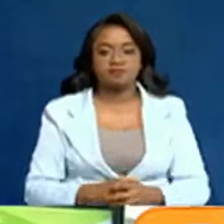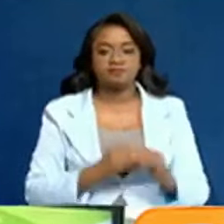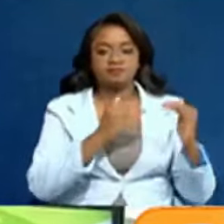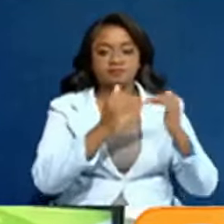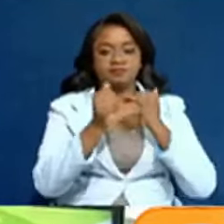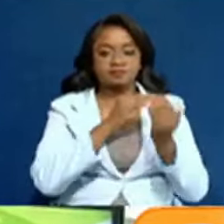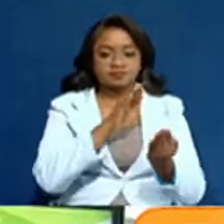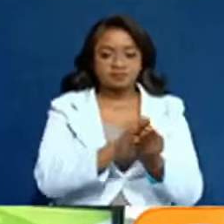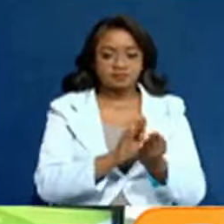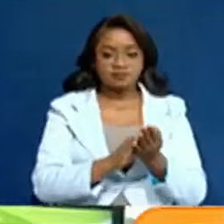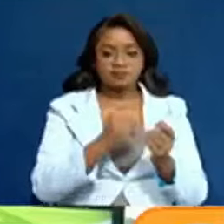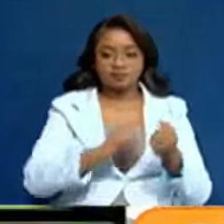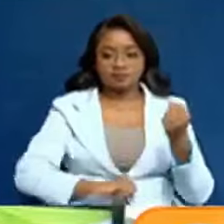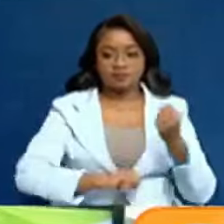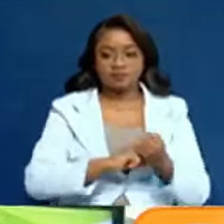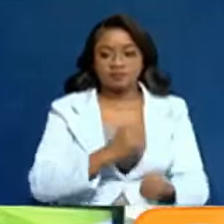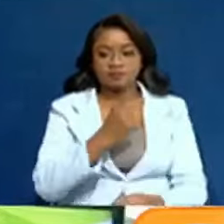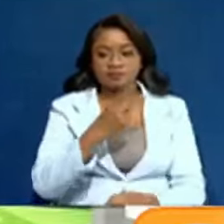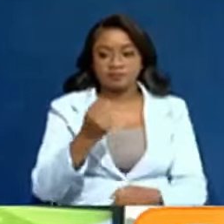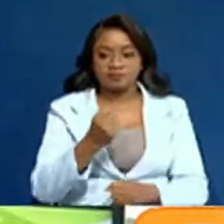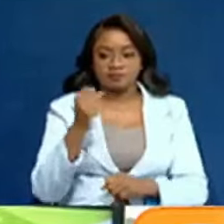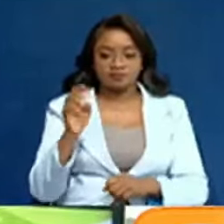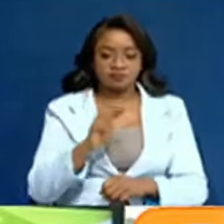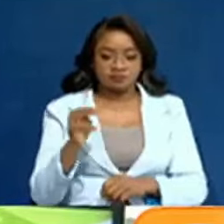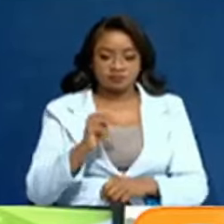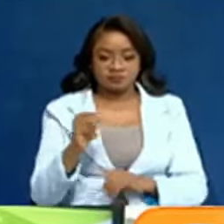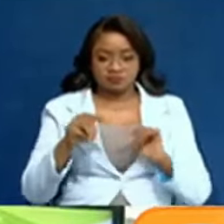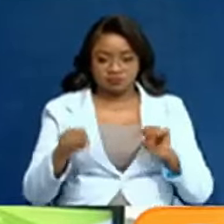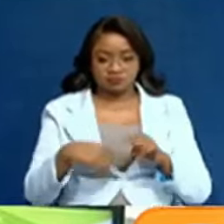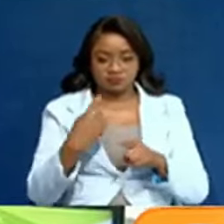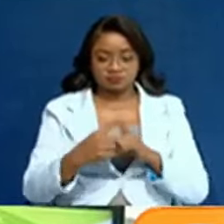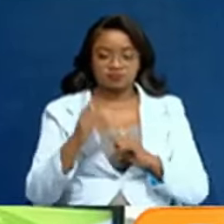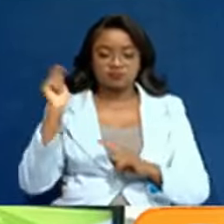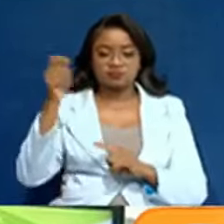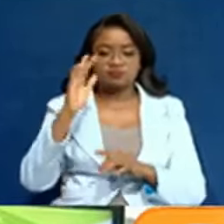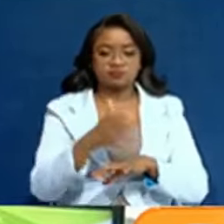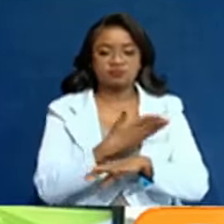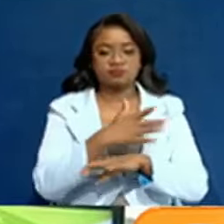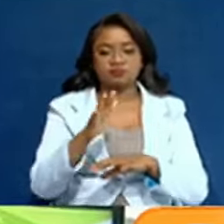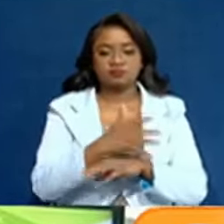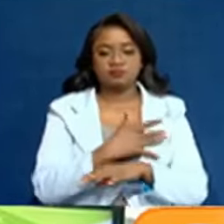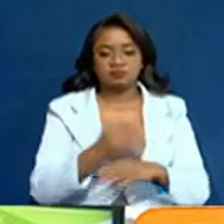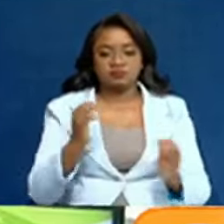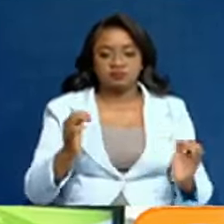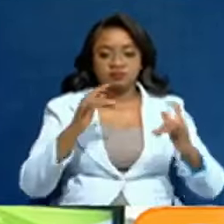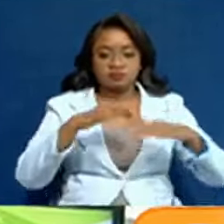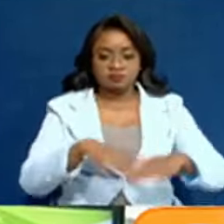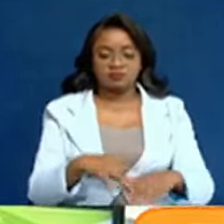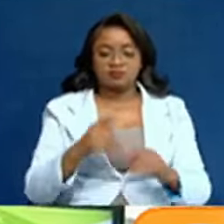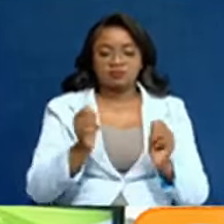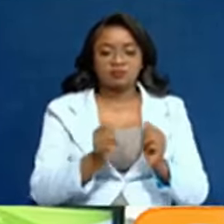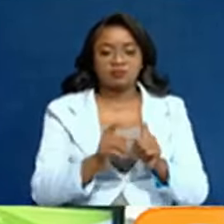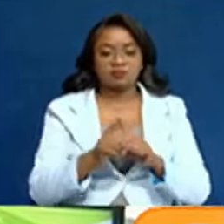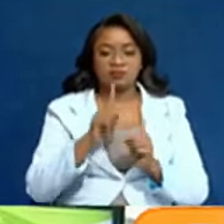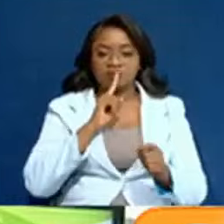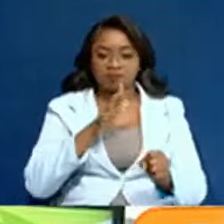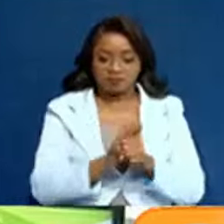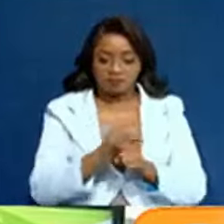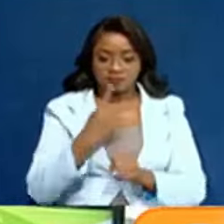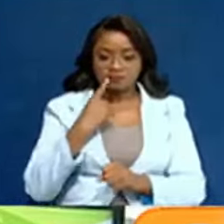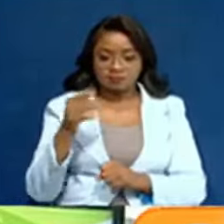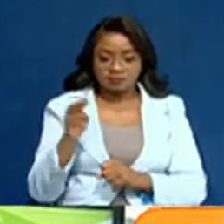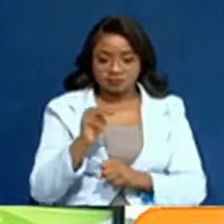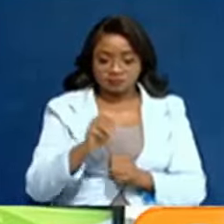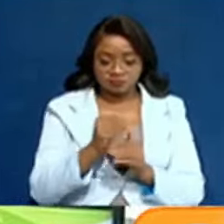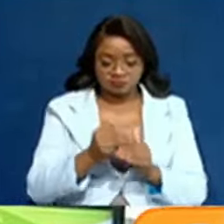Equity Bank has contributed 25 million shillings to this year's Kenya Music Festival and committed an additional 100 million shillings over the next